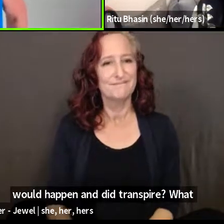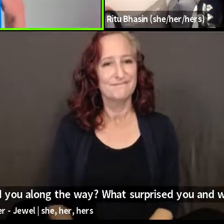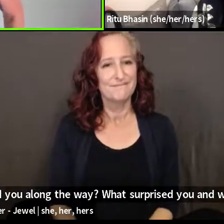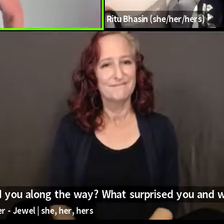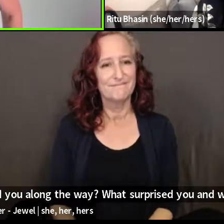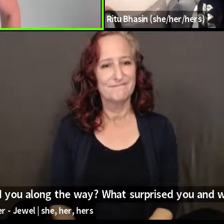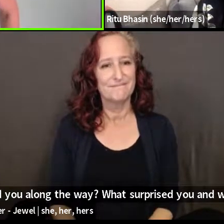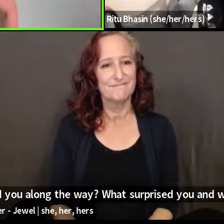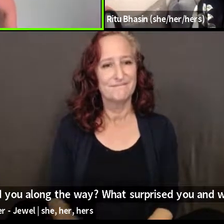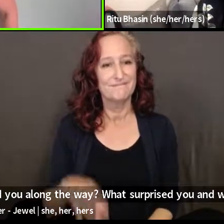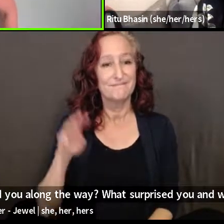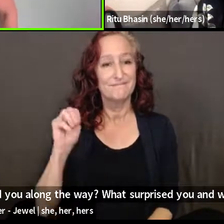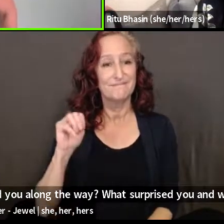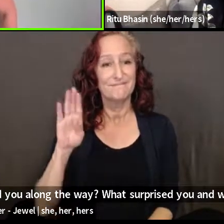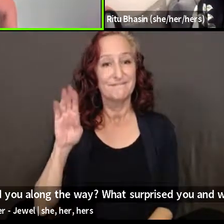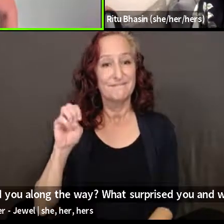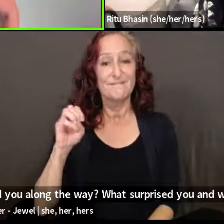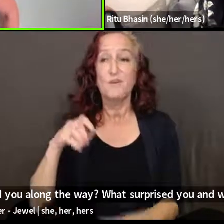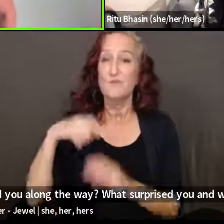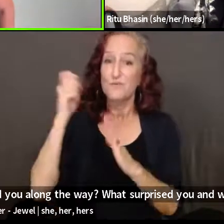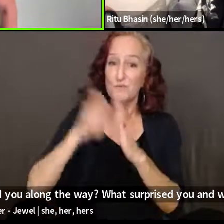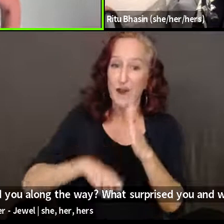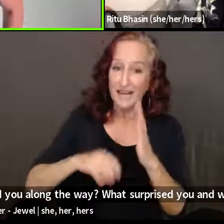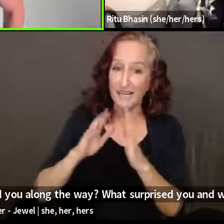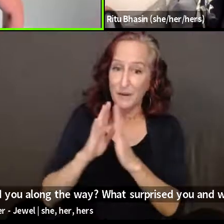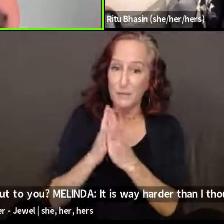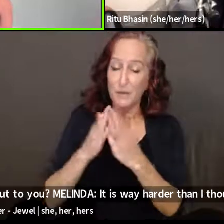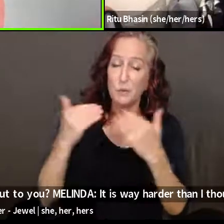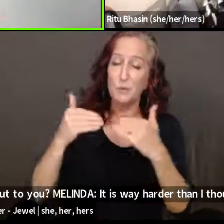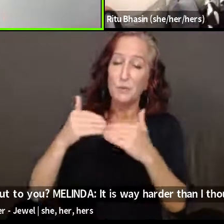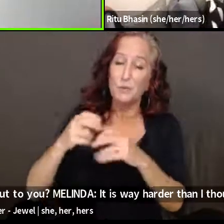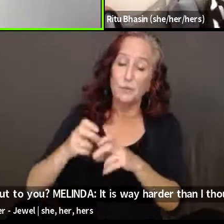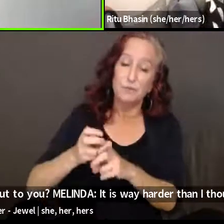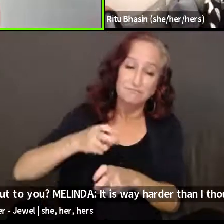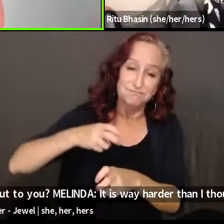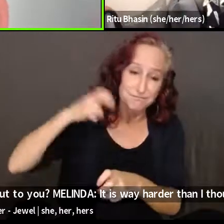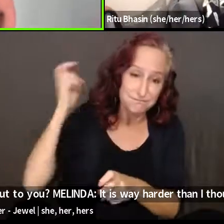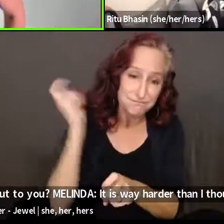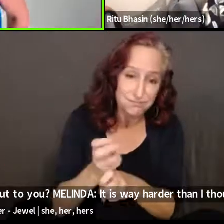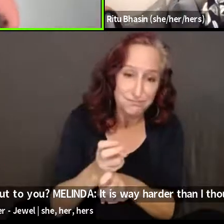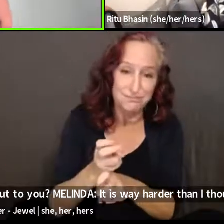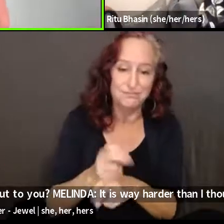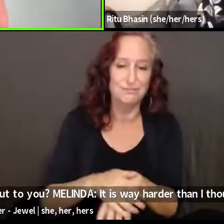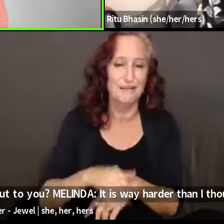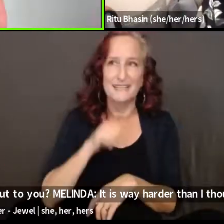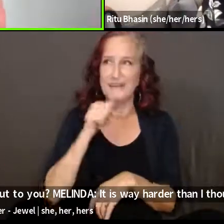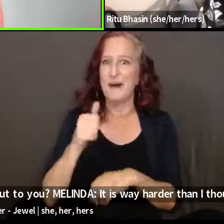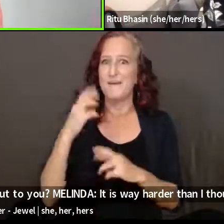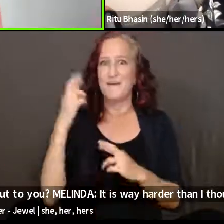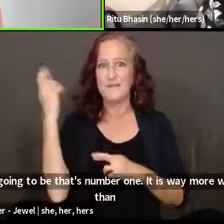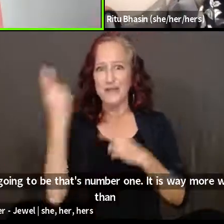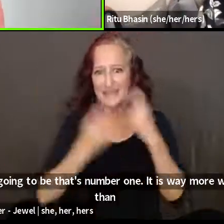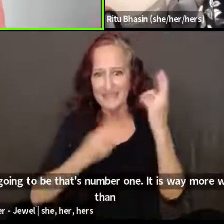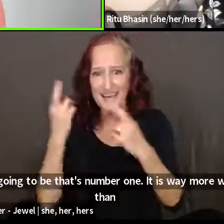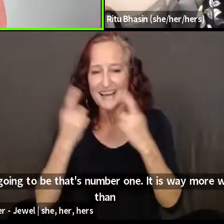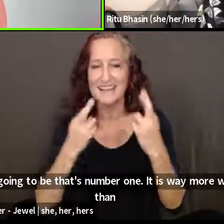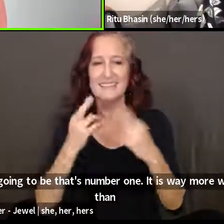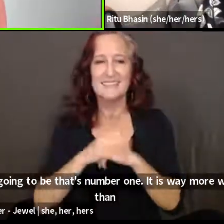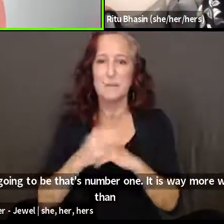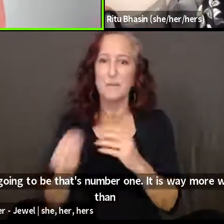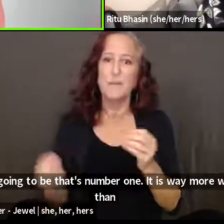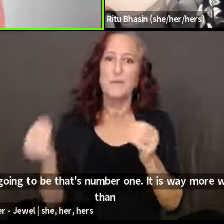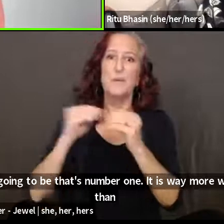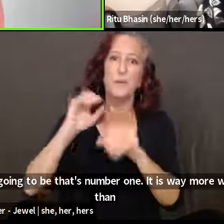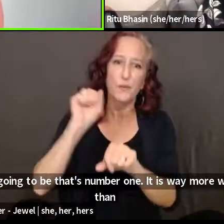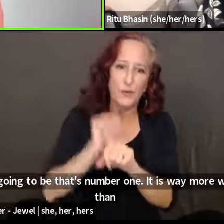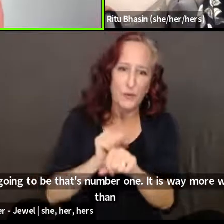It is way harder than I thought it was going to be. That's number one. It's way more work than I thought it was going to be. I had to get through a lot of my own kind